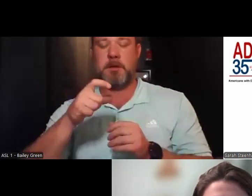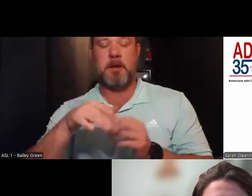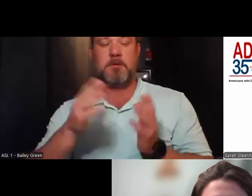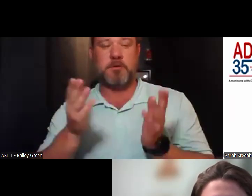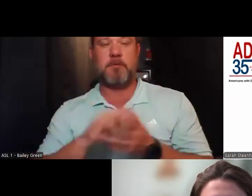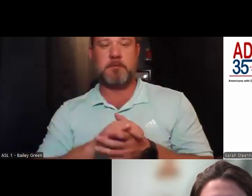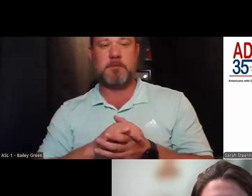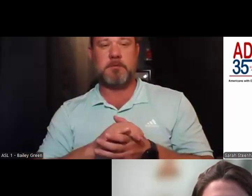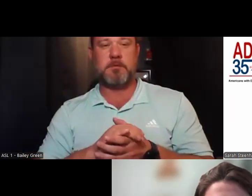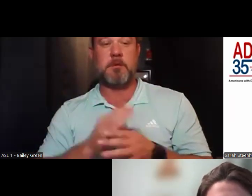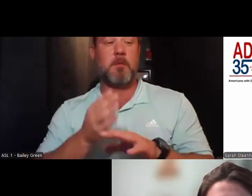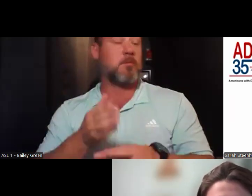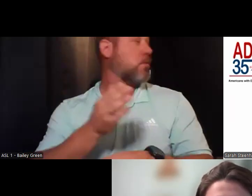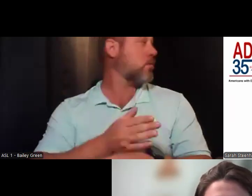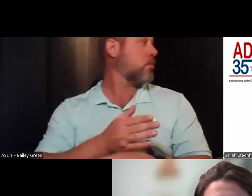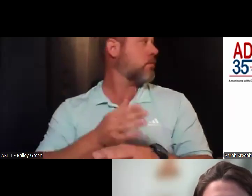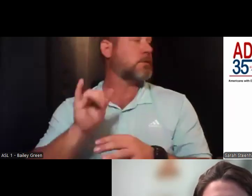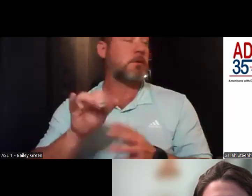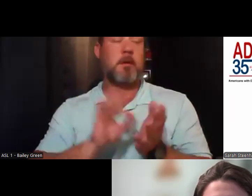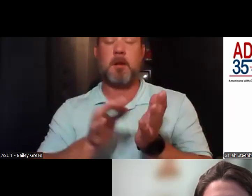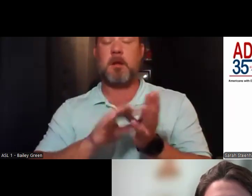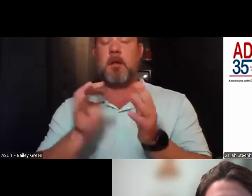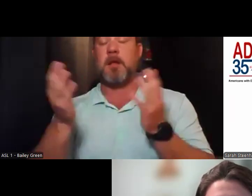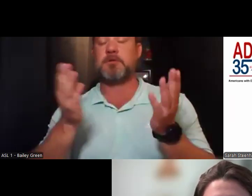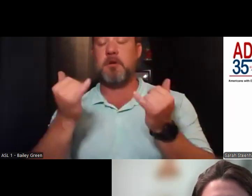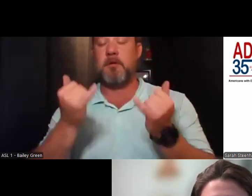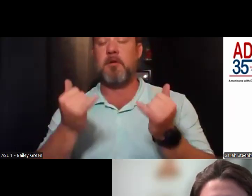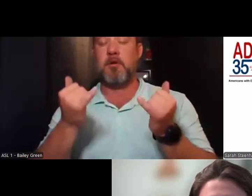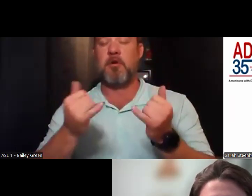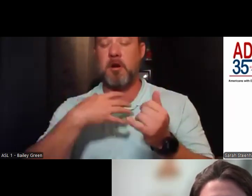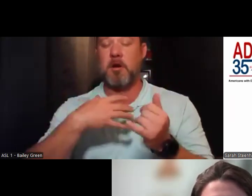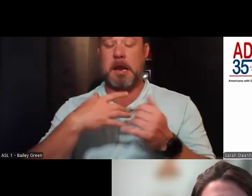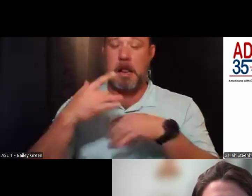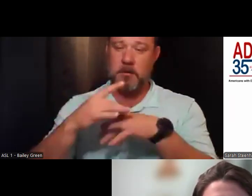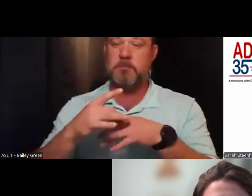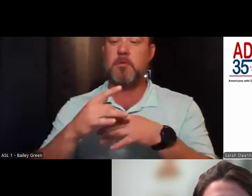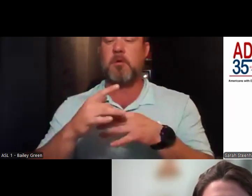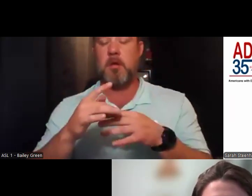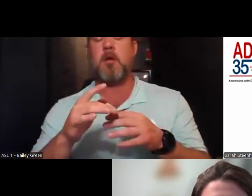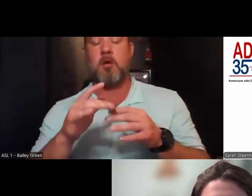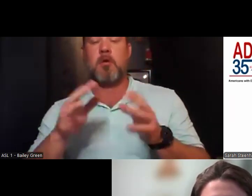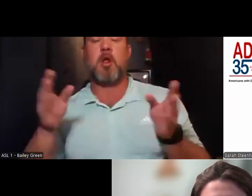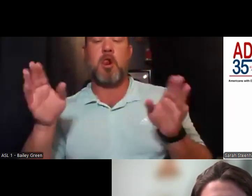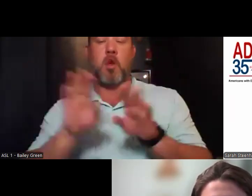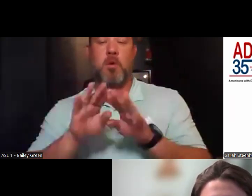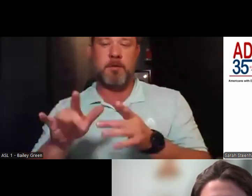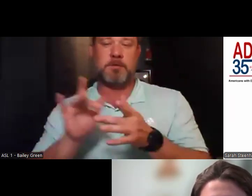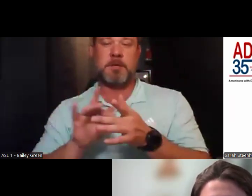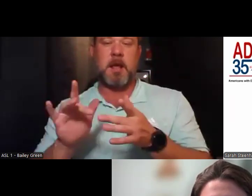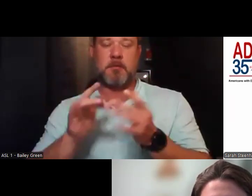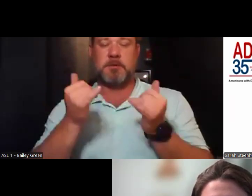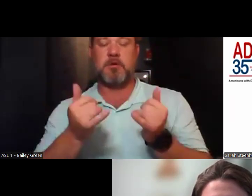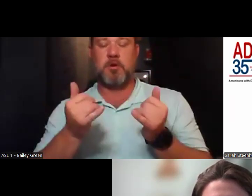There are improvements that need to be made so that Medi-Cal can serve the current eligible population. That work is really focused on closing gaps within the current